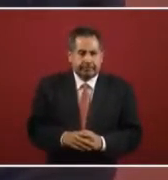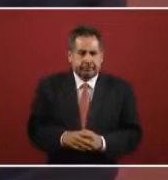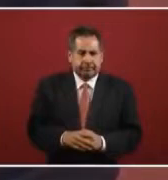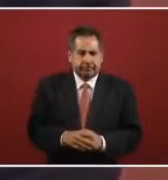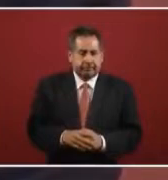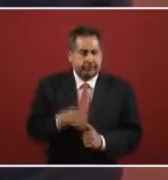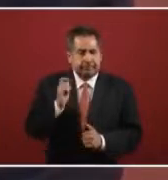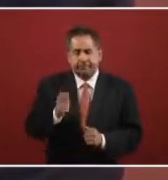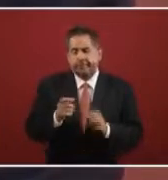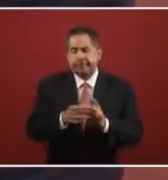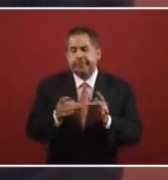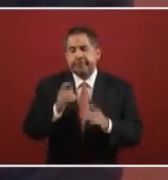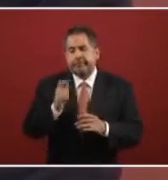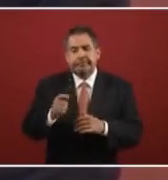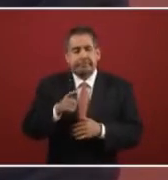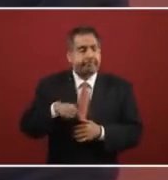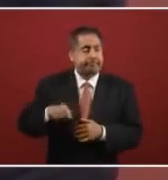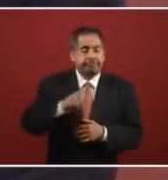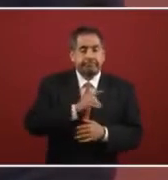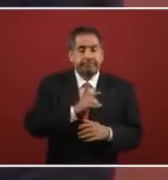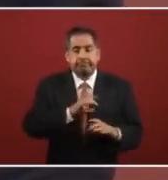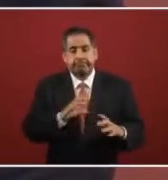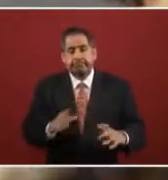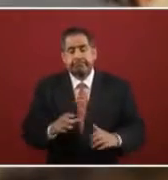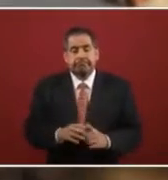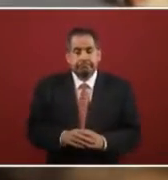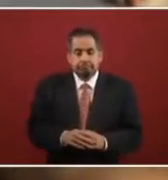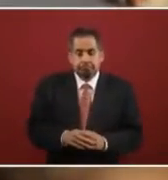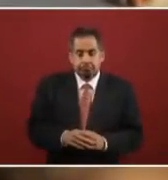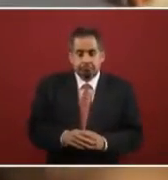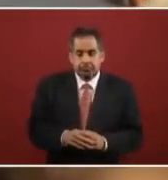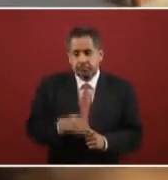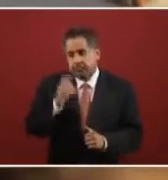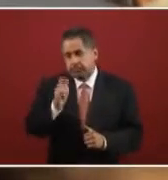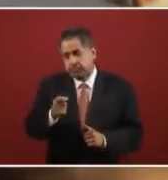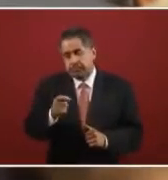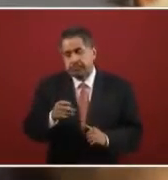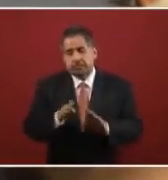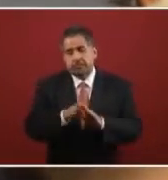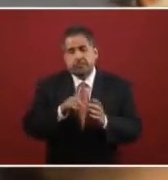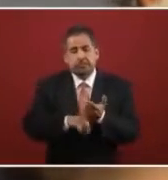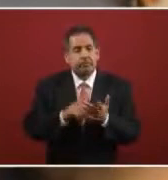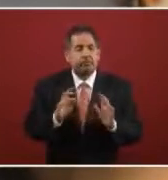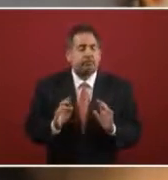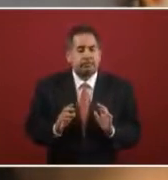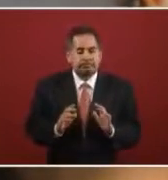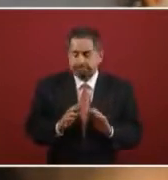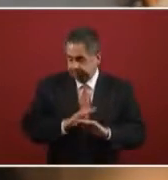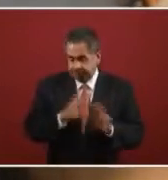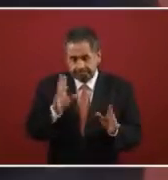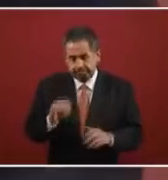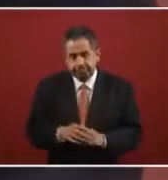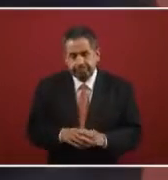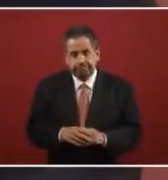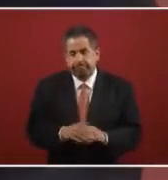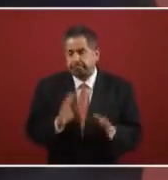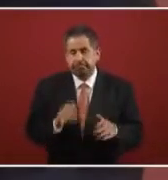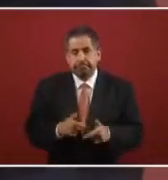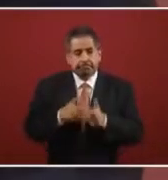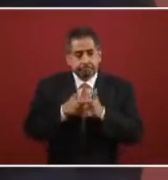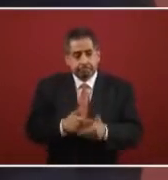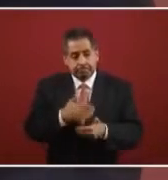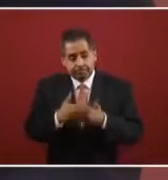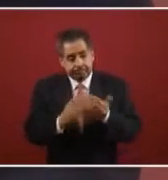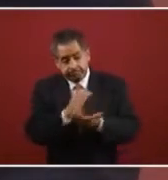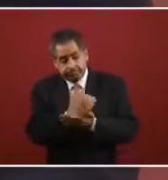se tienen temores they have de fears que that ya no se continúen con